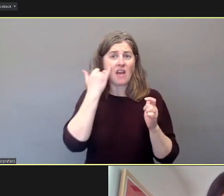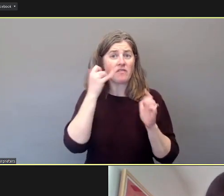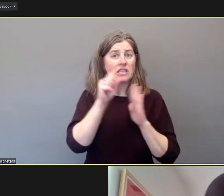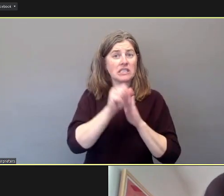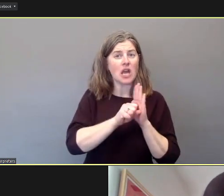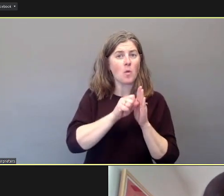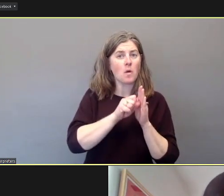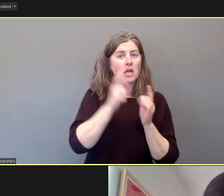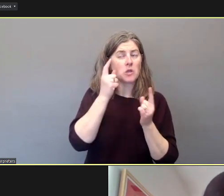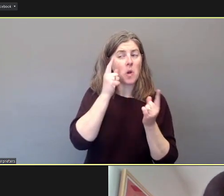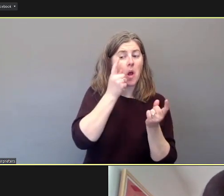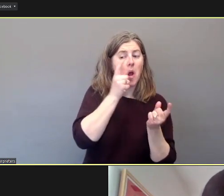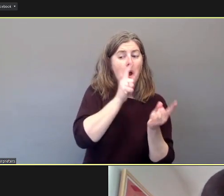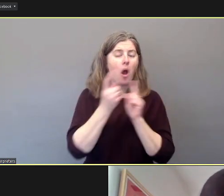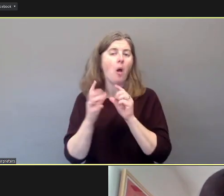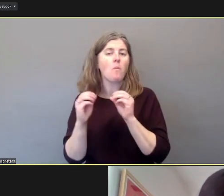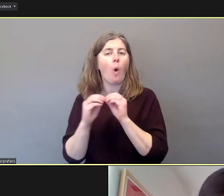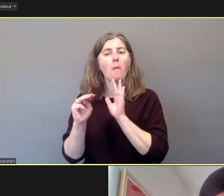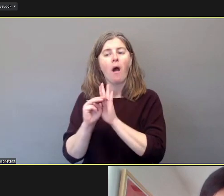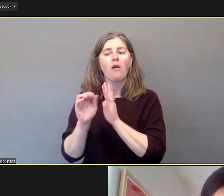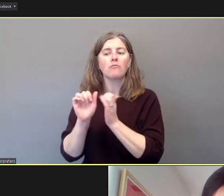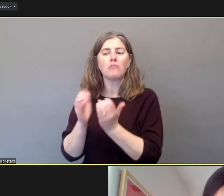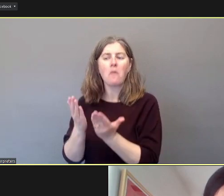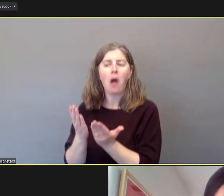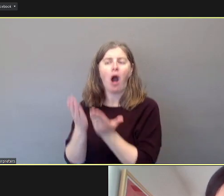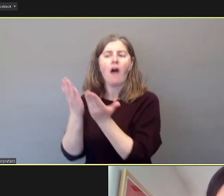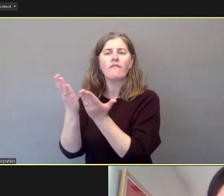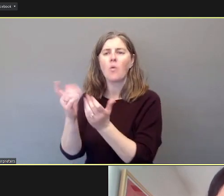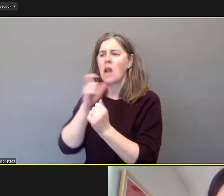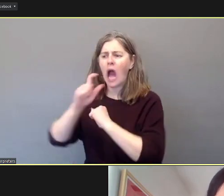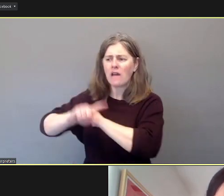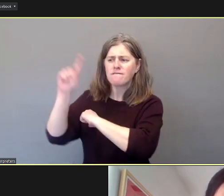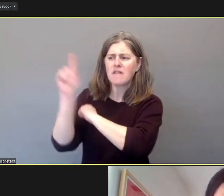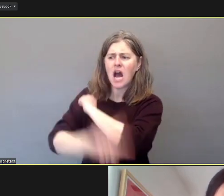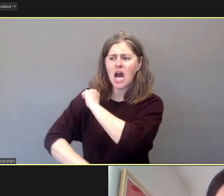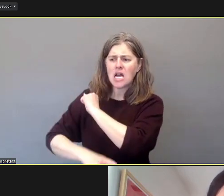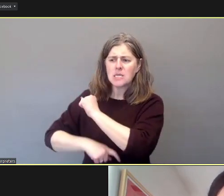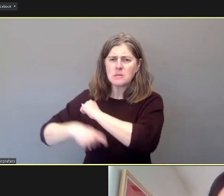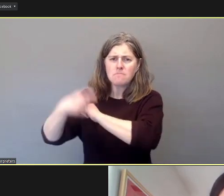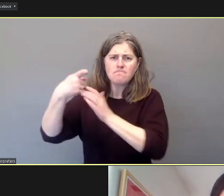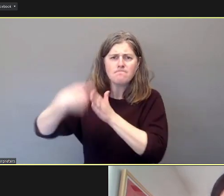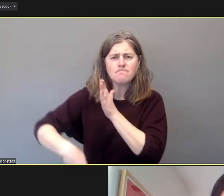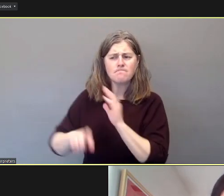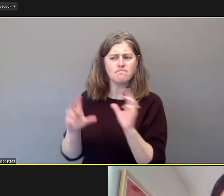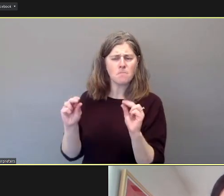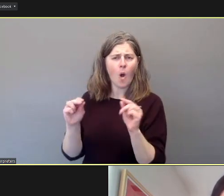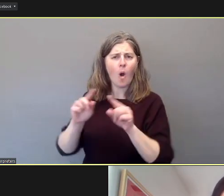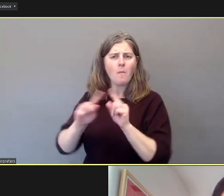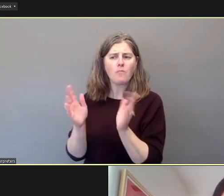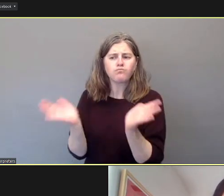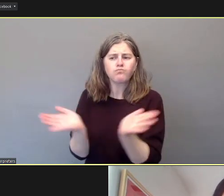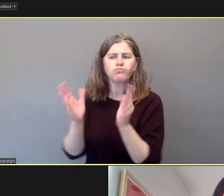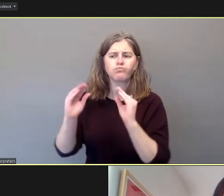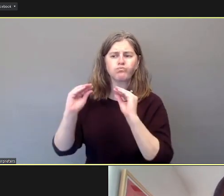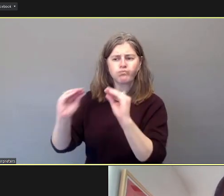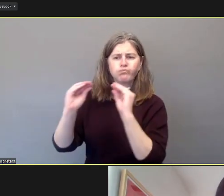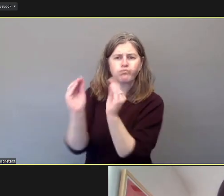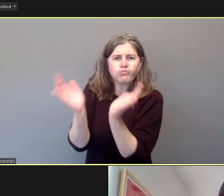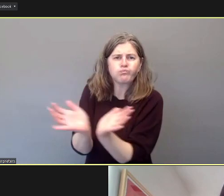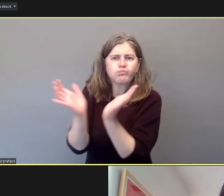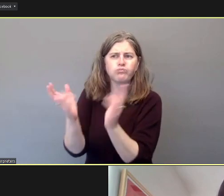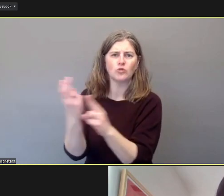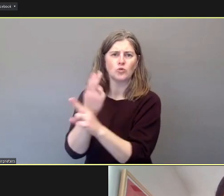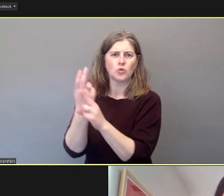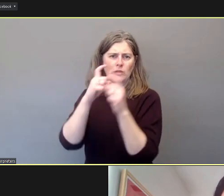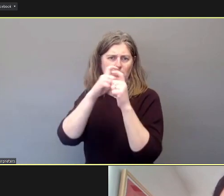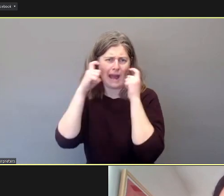consider transitioning to a model where we're not going to fine you, but we're going to continue to educate and promote